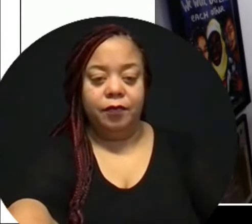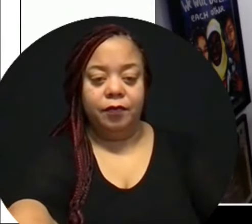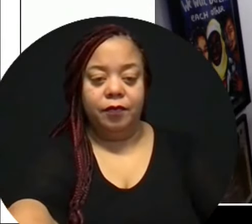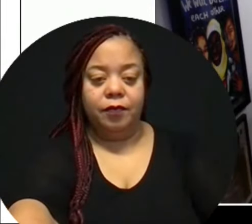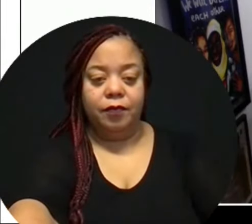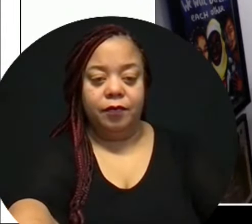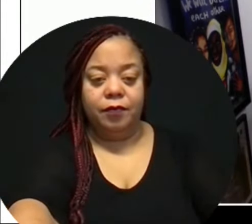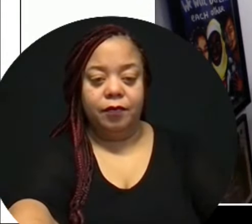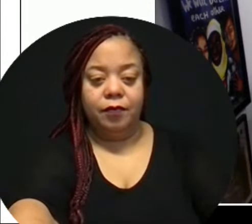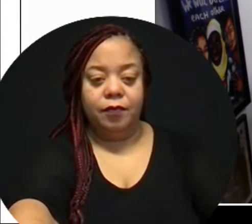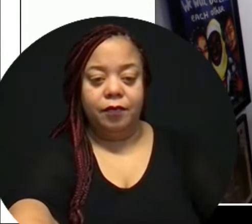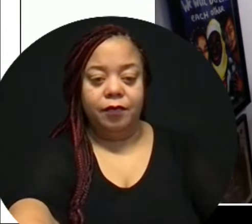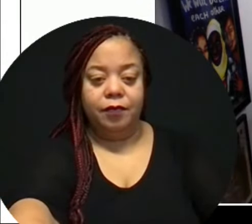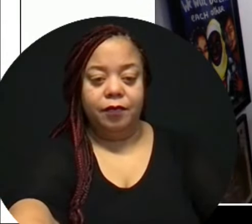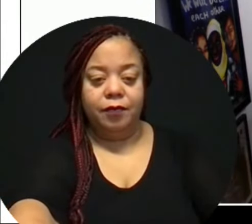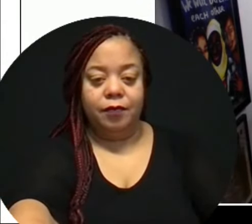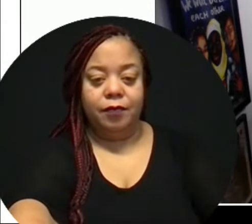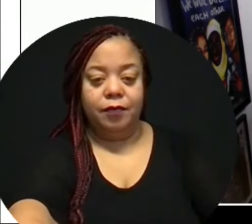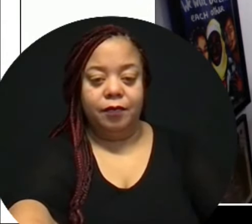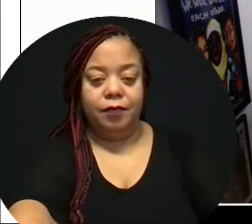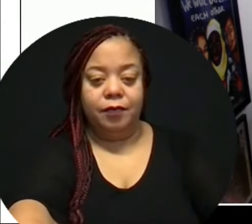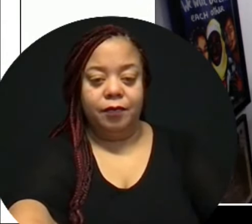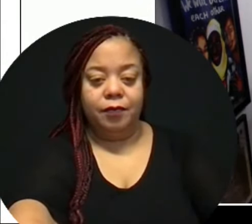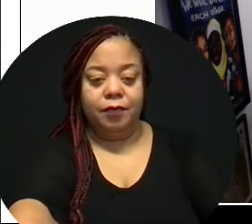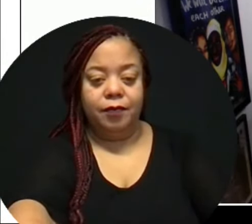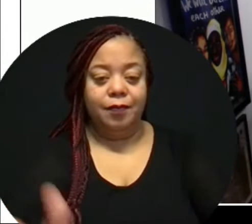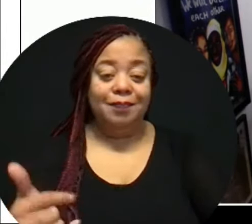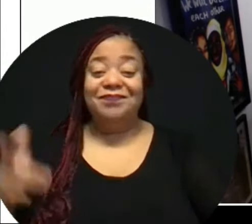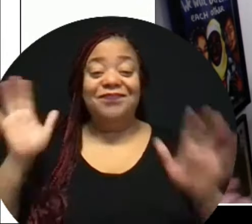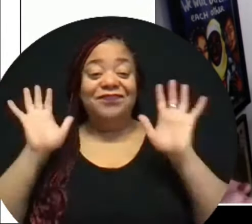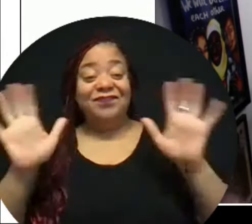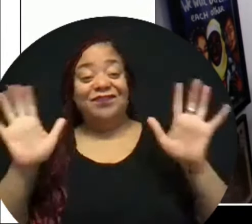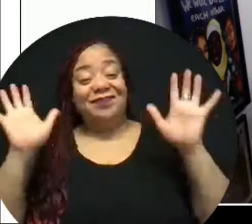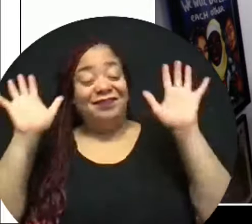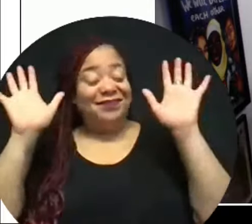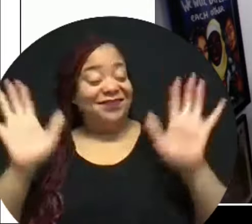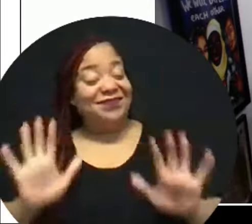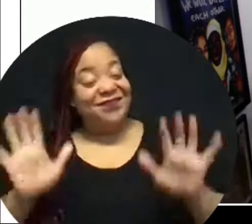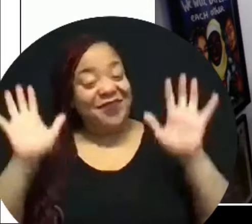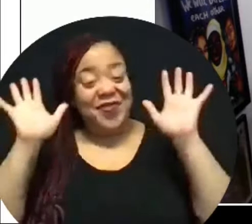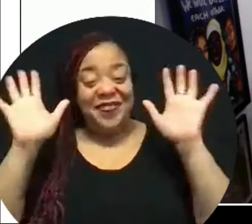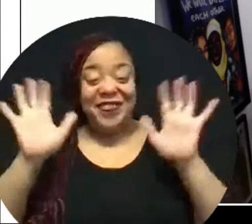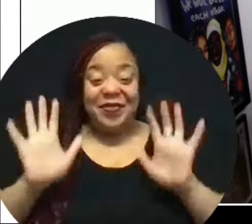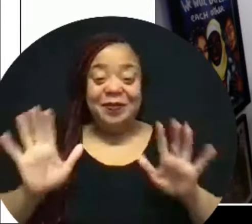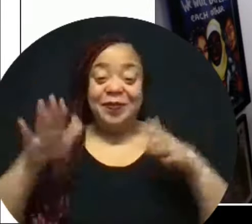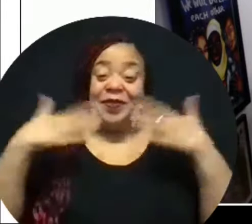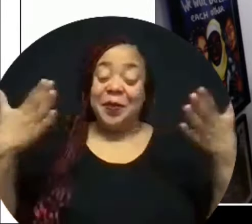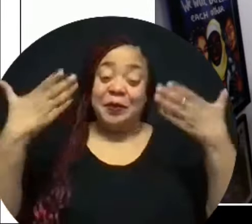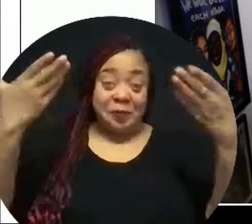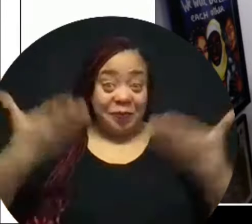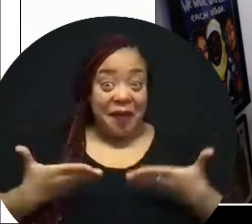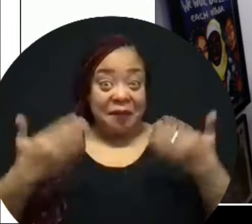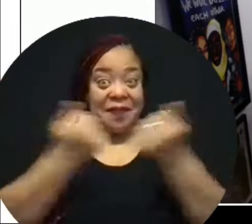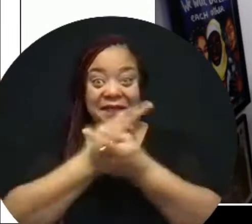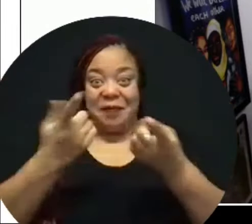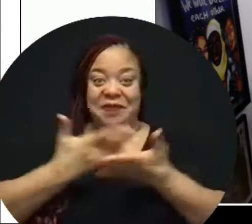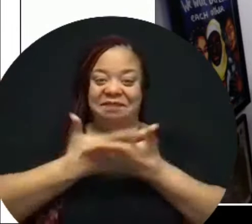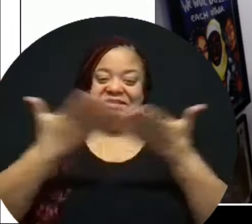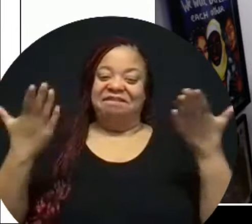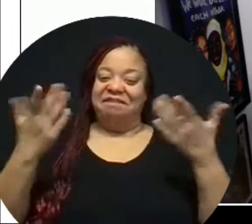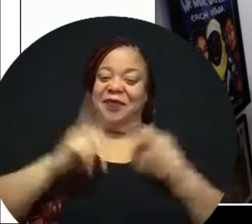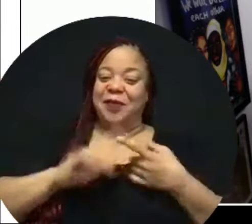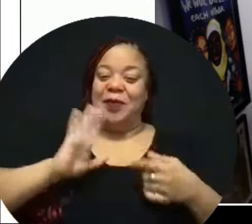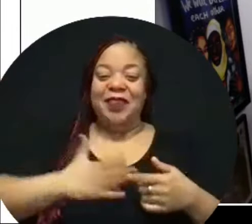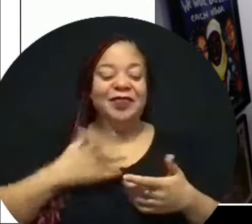Great, excellent. Wonderful. So welcome everyone to our second Study and Struggle Critical